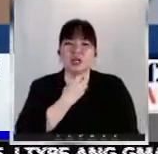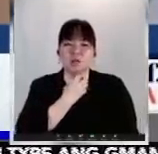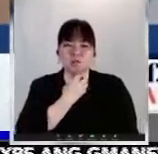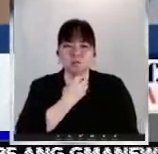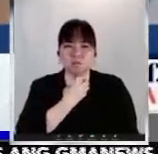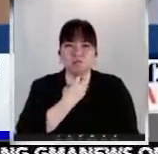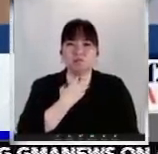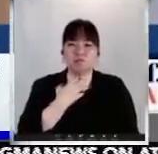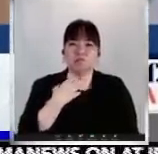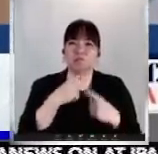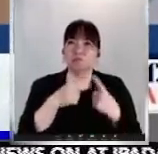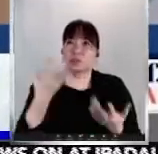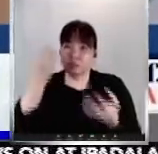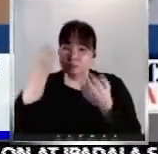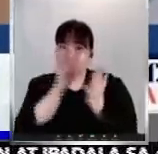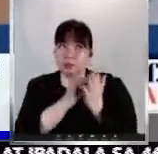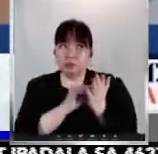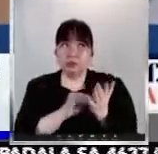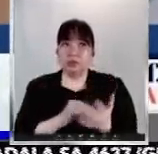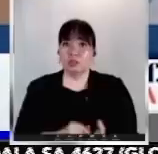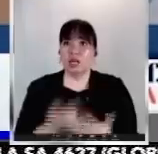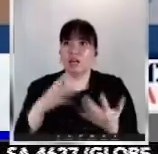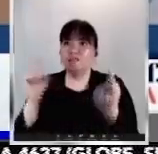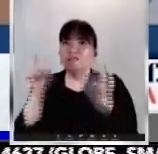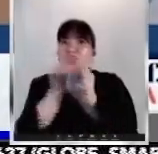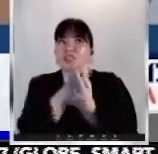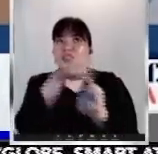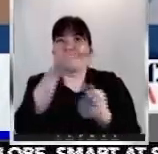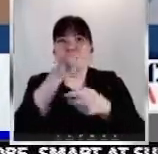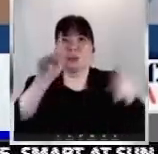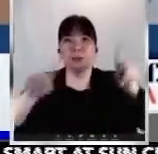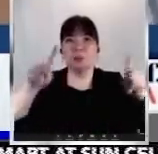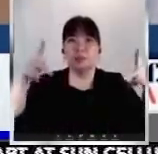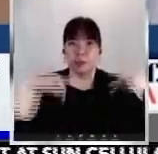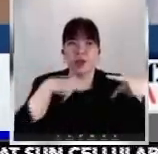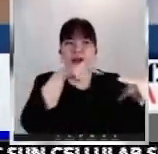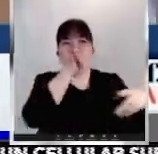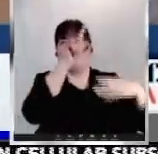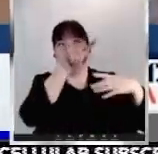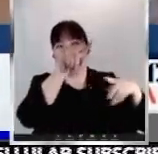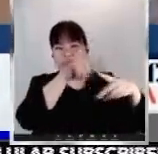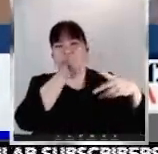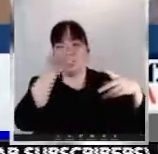reportedly had direct contact with at least two individuals who later tested positive. And he cannot